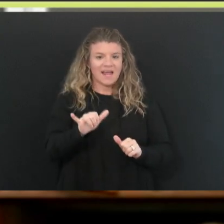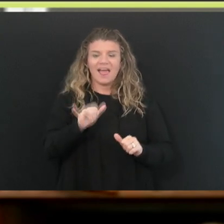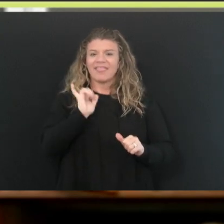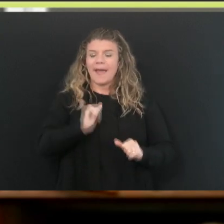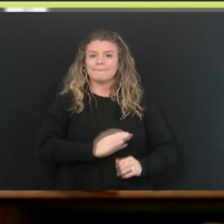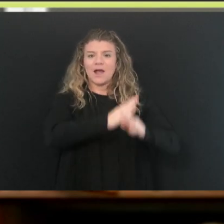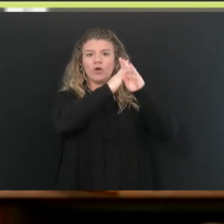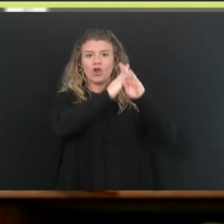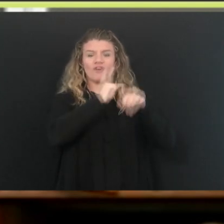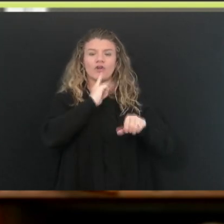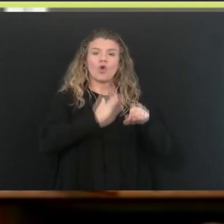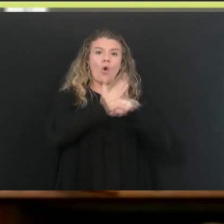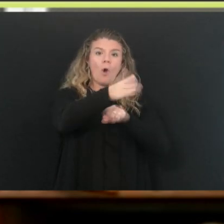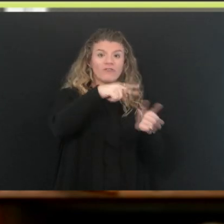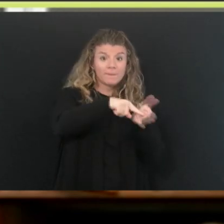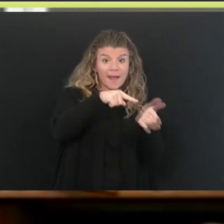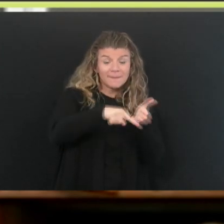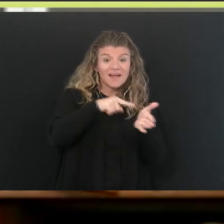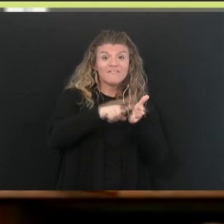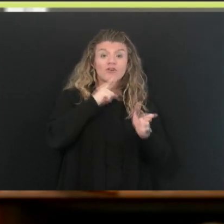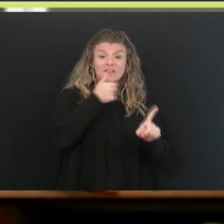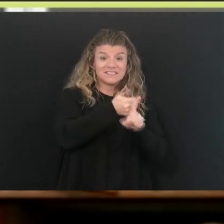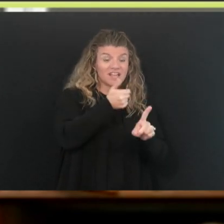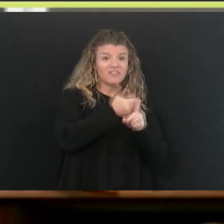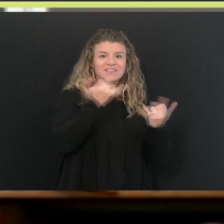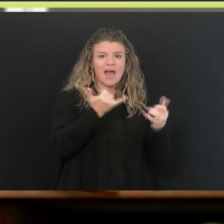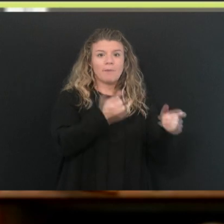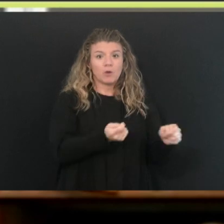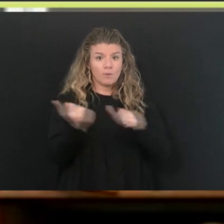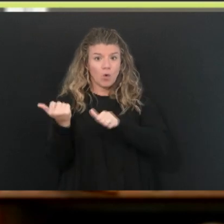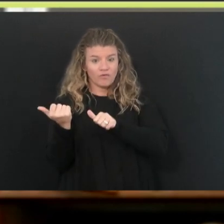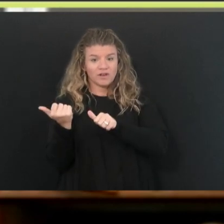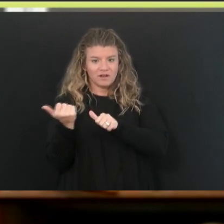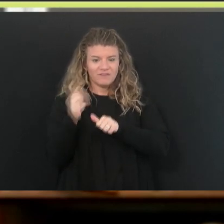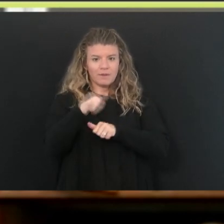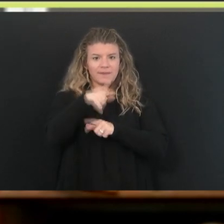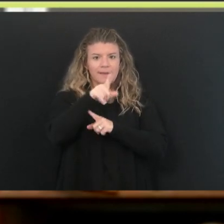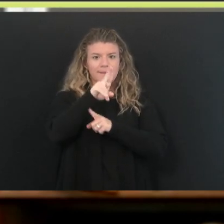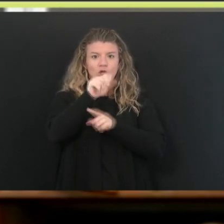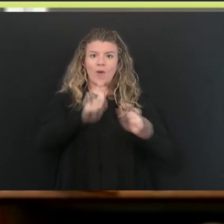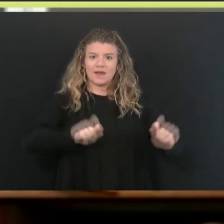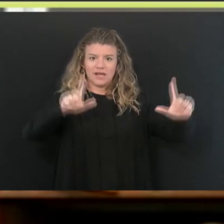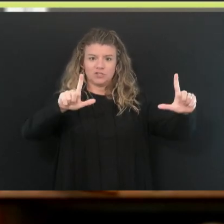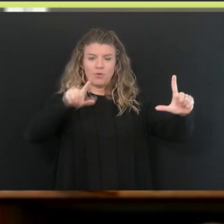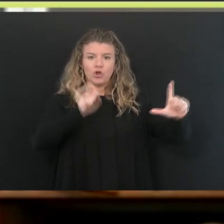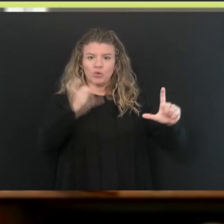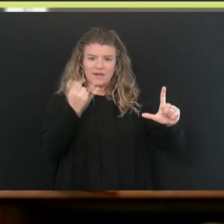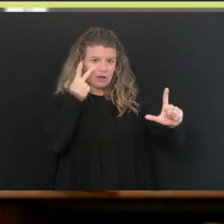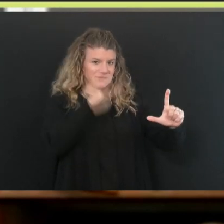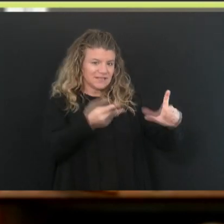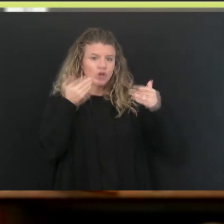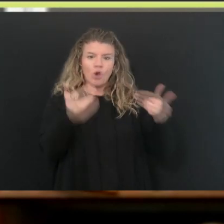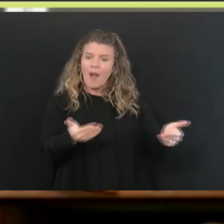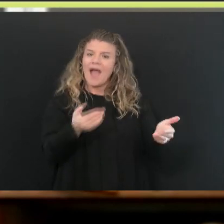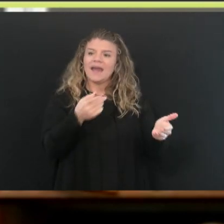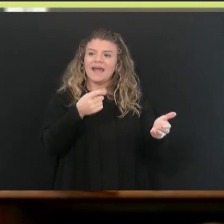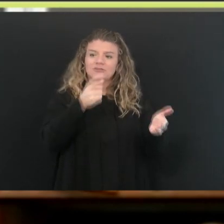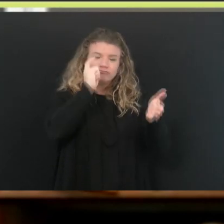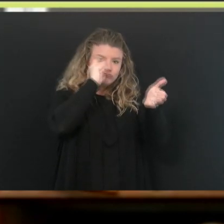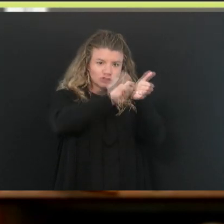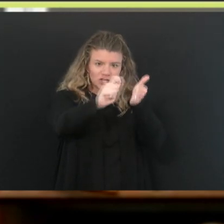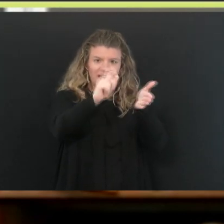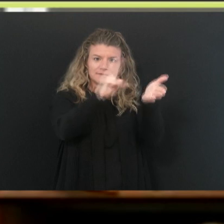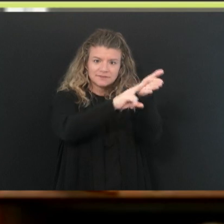the overpayment and the overpayment itself has been removed from the PUA dashboard, and you now can complete your weekly